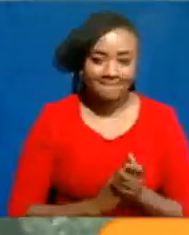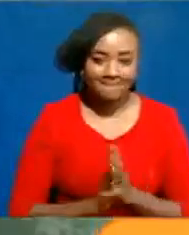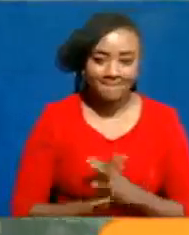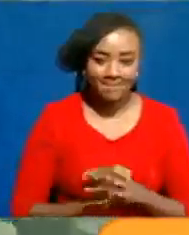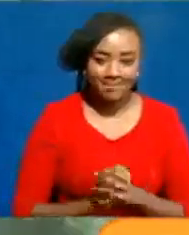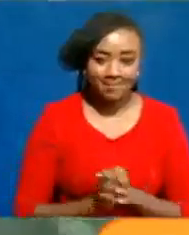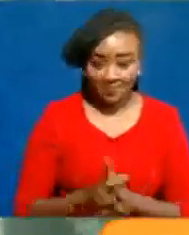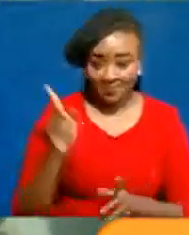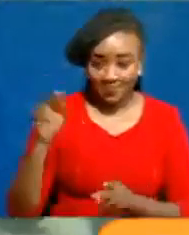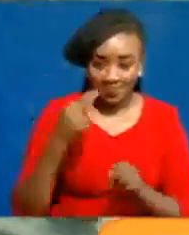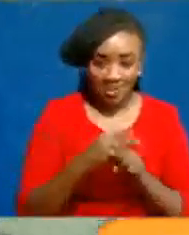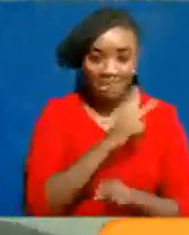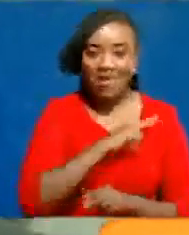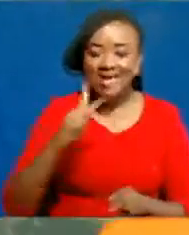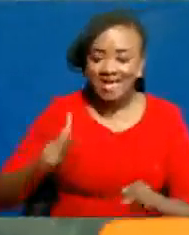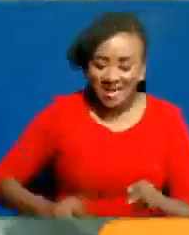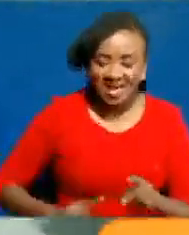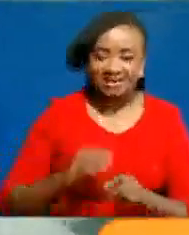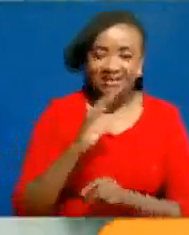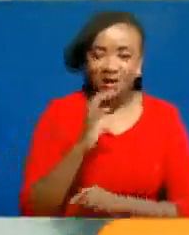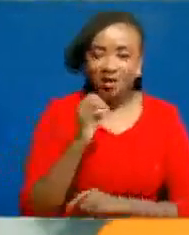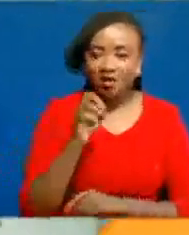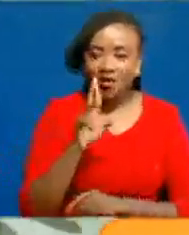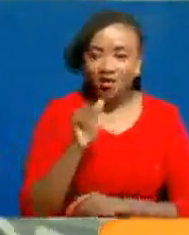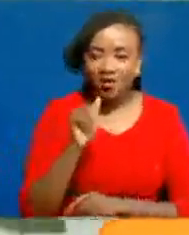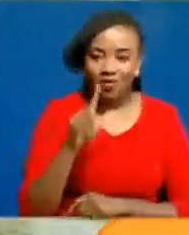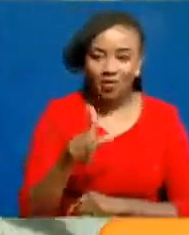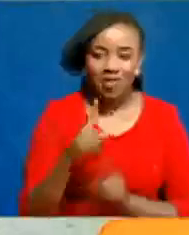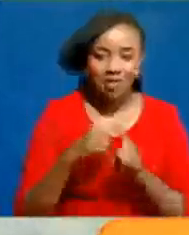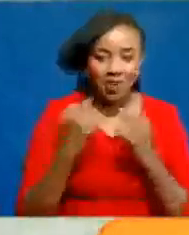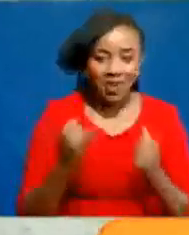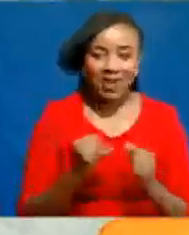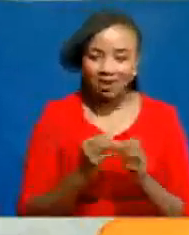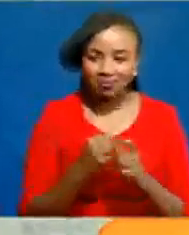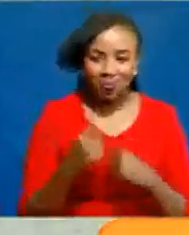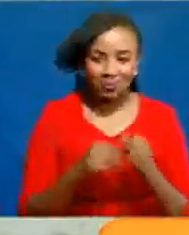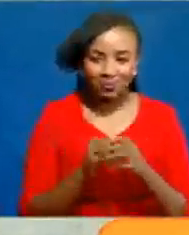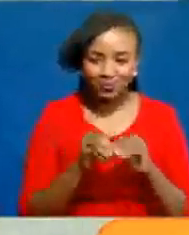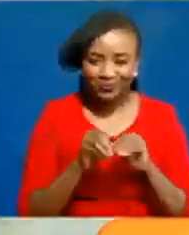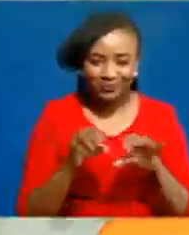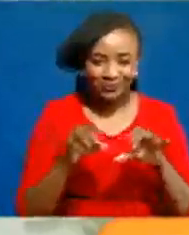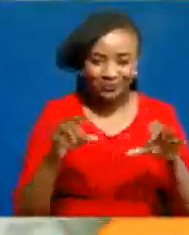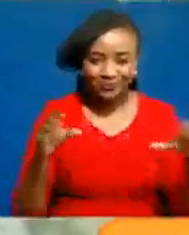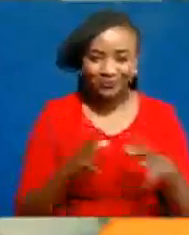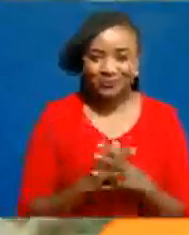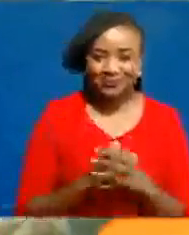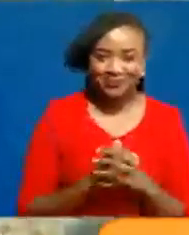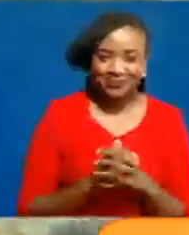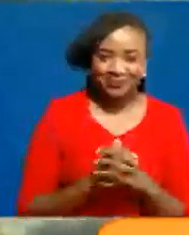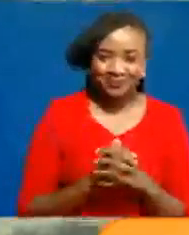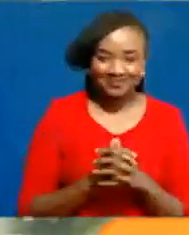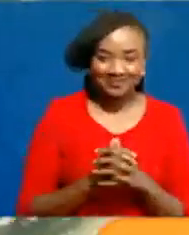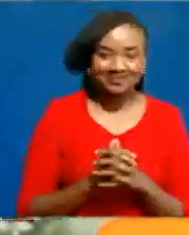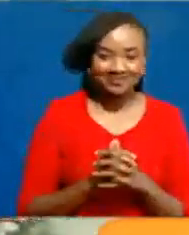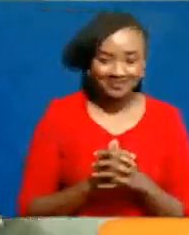popularly known as the King's Coral. A year later, the structure is flourishing. Dixon Juma and his team were the ambassadors of marine